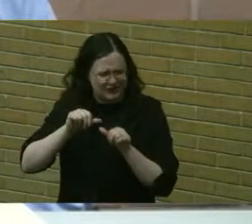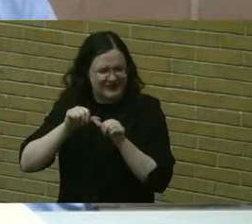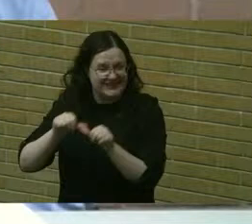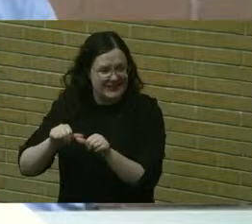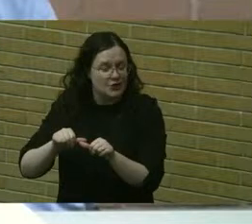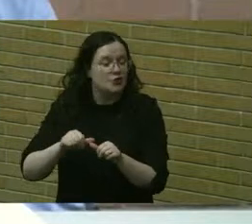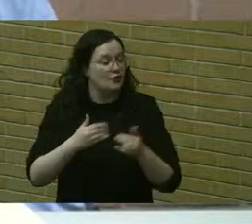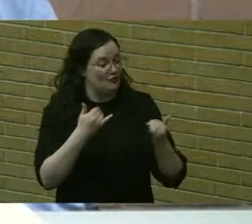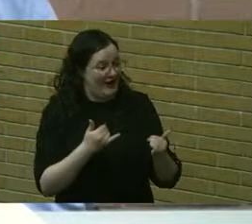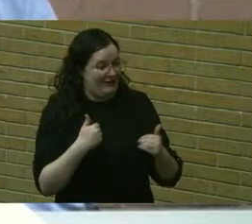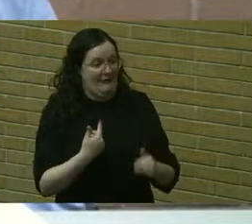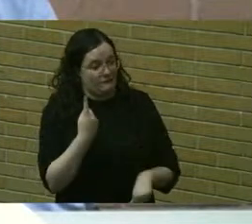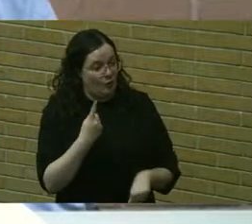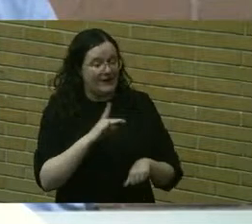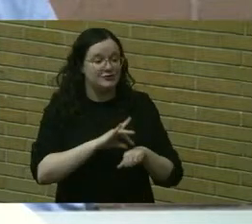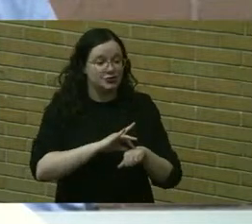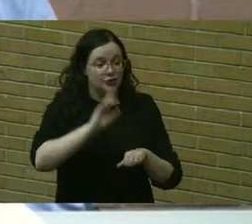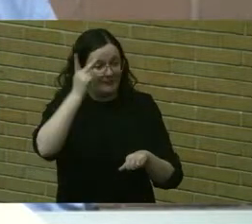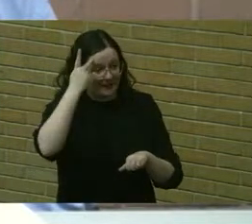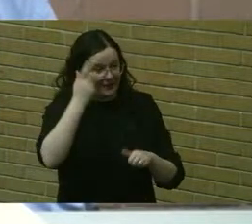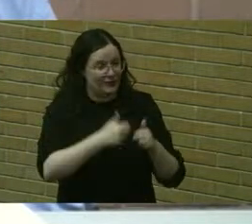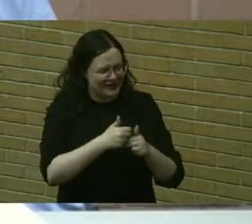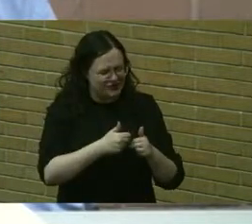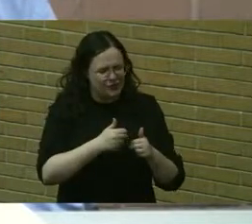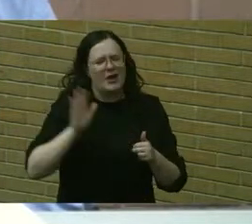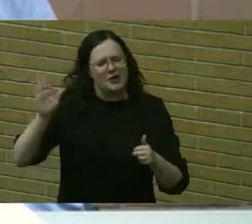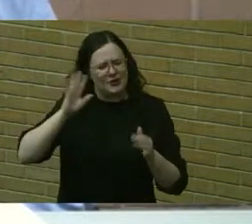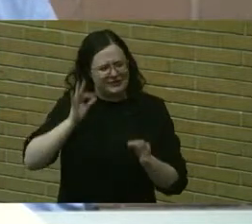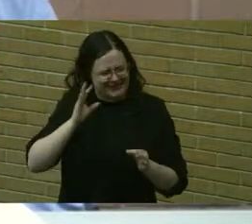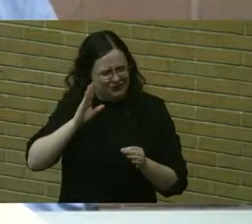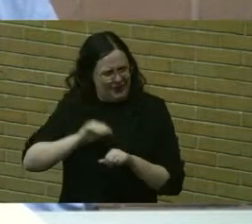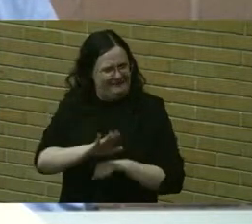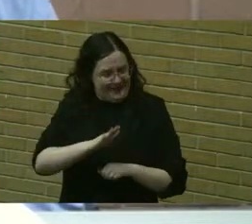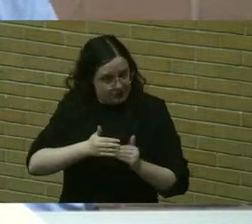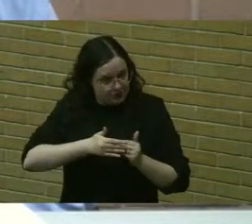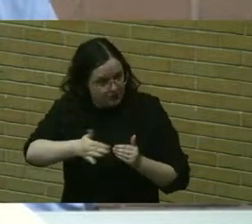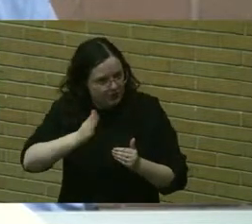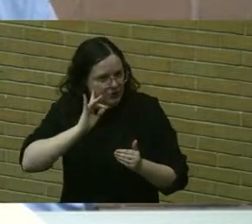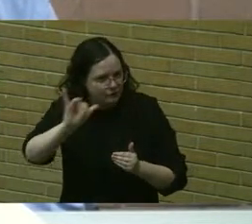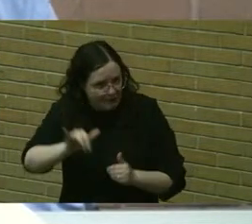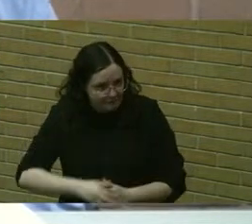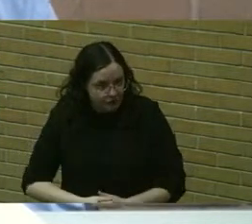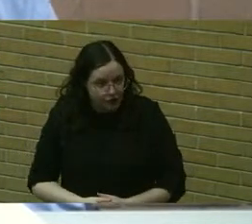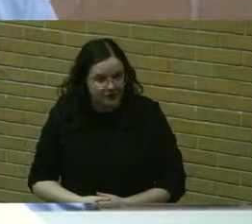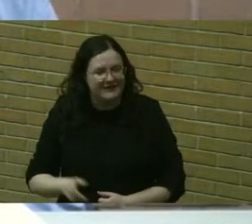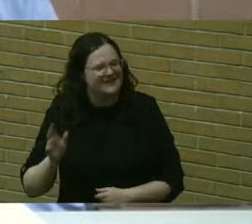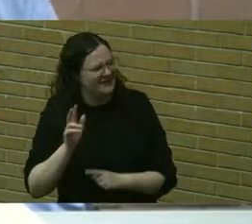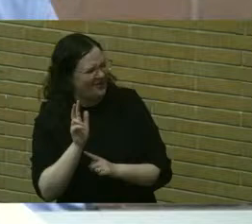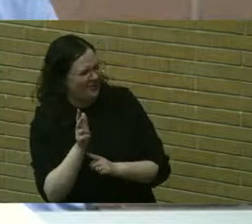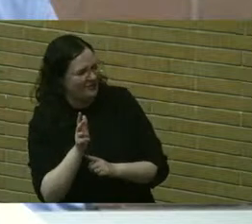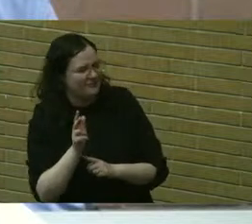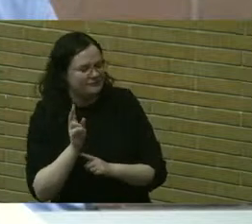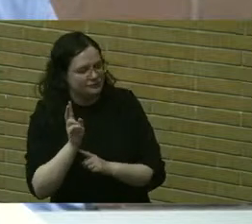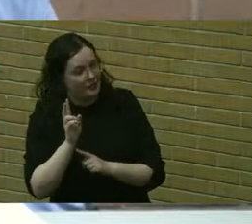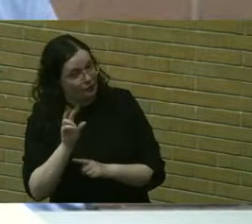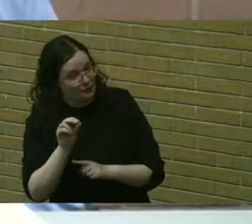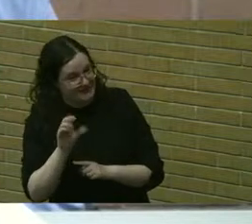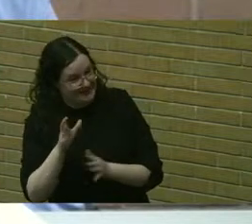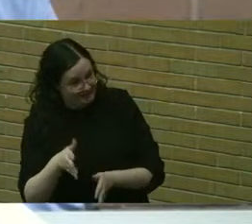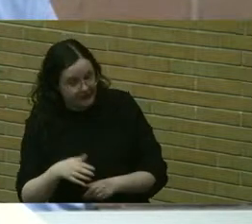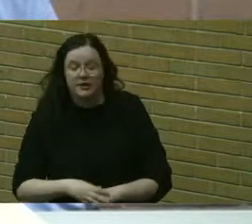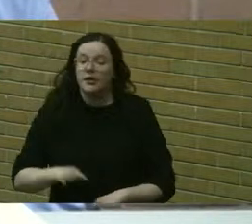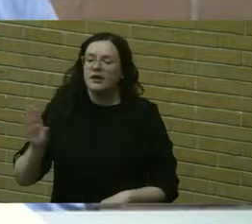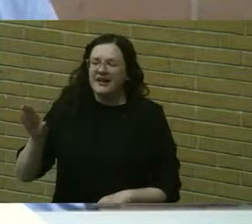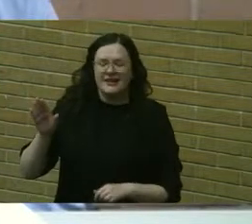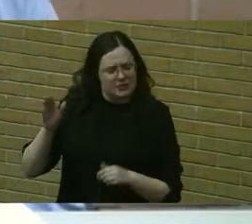harm to adults and children in our town. 30 seconds. A petition with nearly 1,500 signatures should help you demonstrate